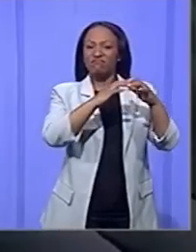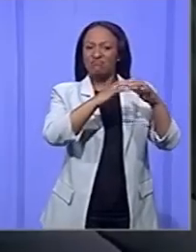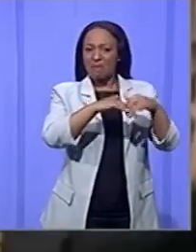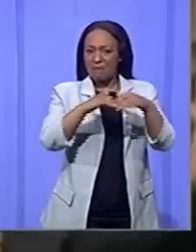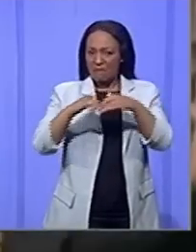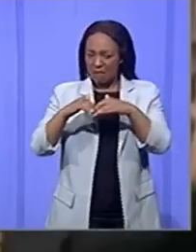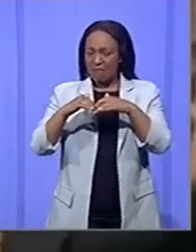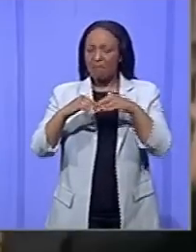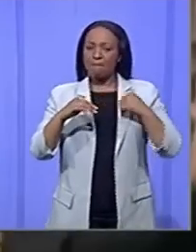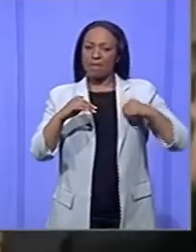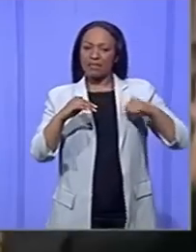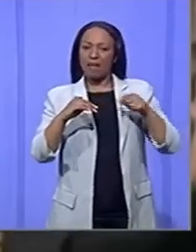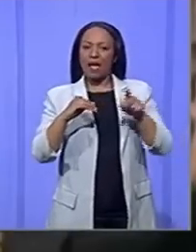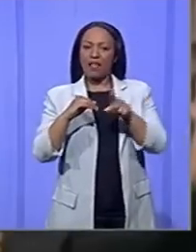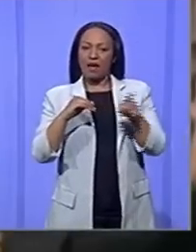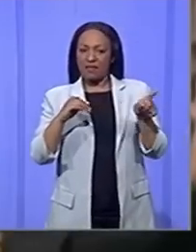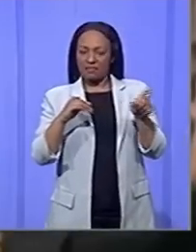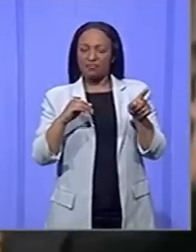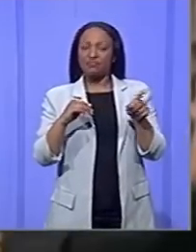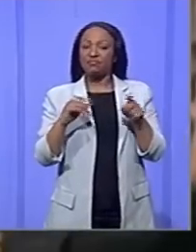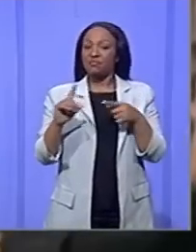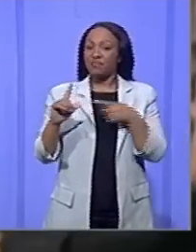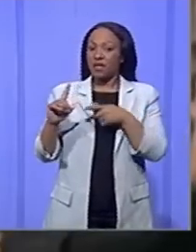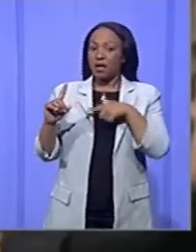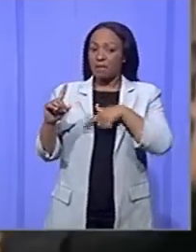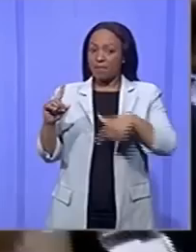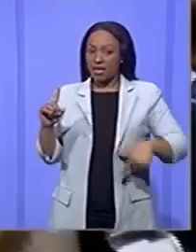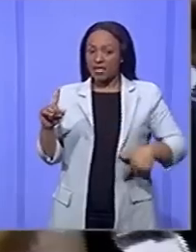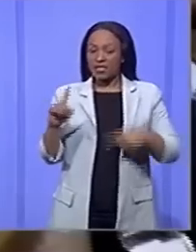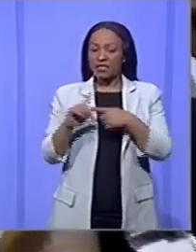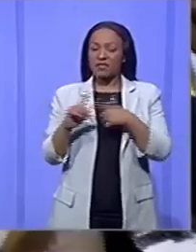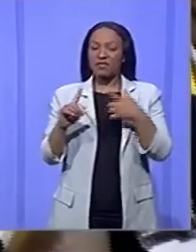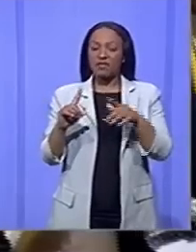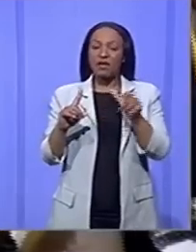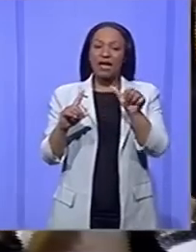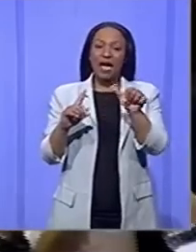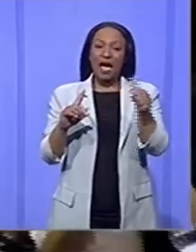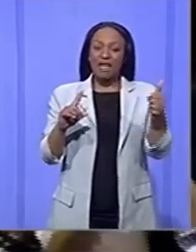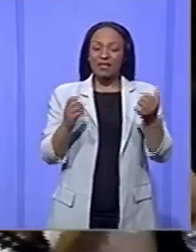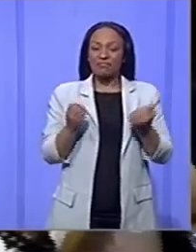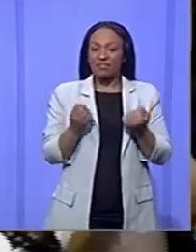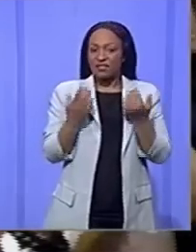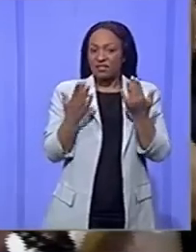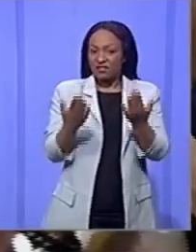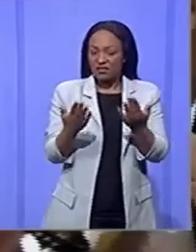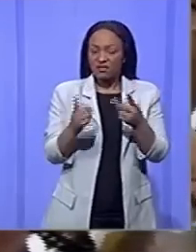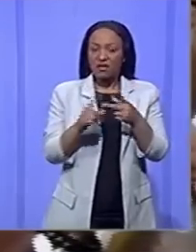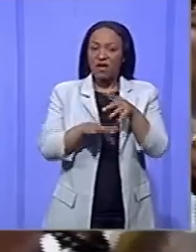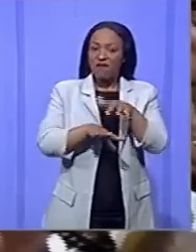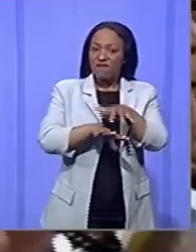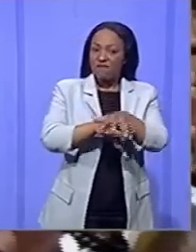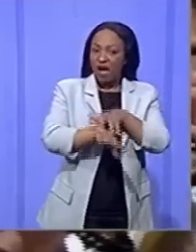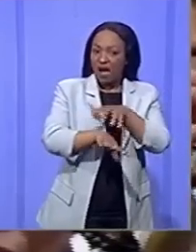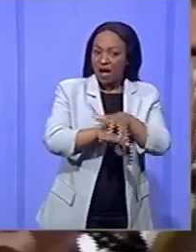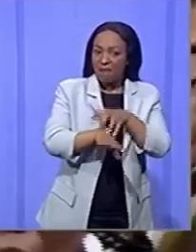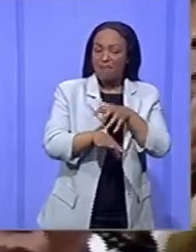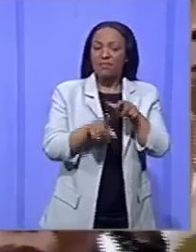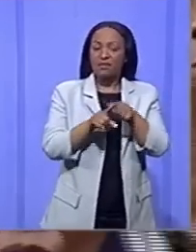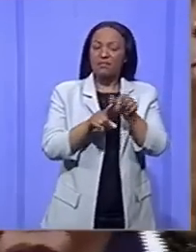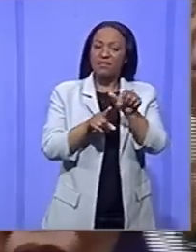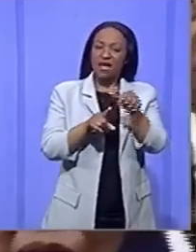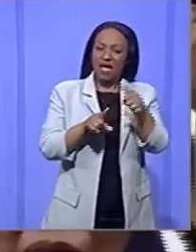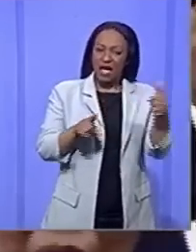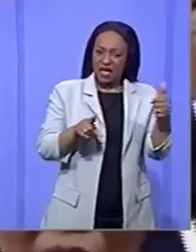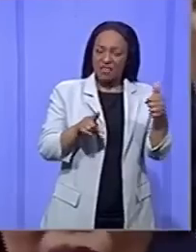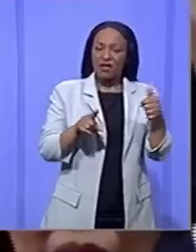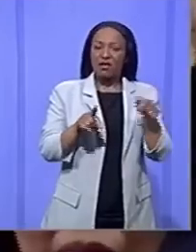ena. Mopresidente o boetse a hlwa makala ka a phano ya ditshebeletso, temo le tlhahiso e le ditshiya tsa theho ya menyetla